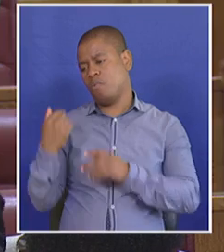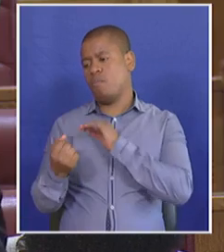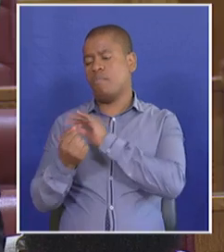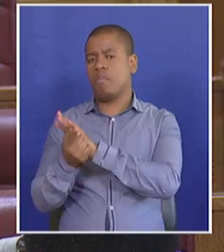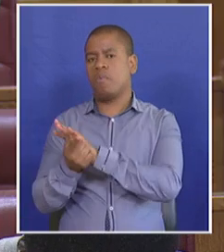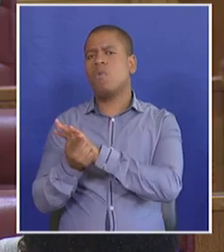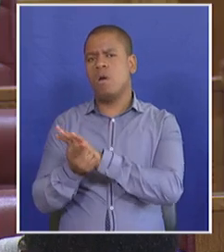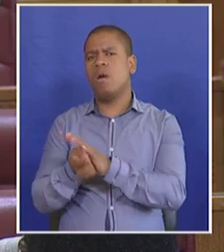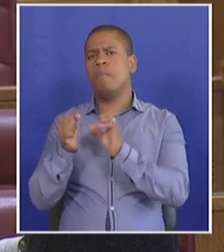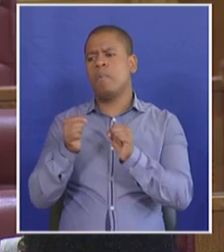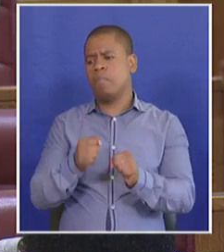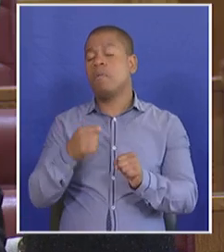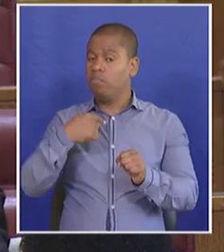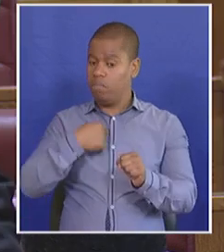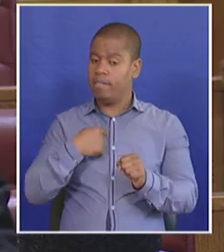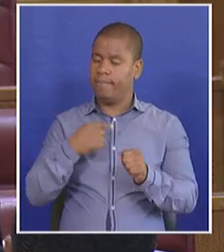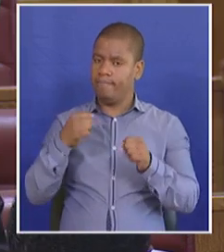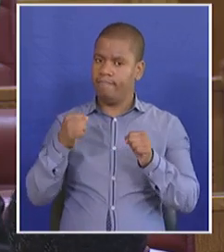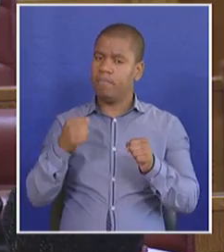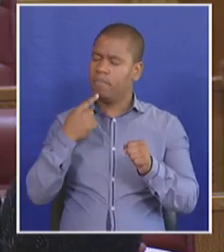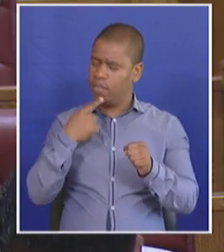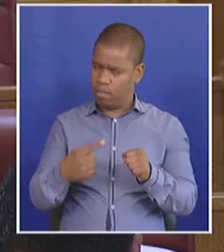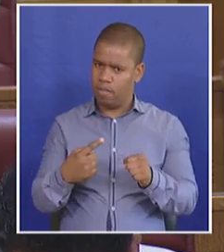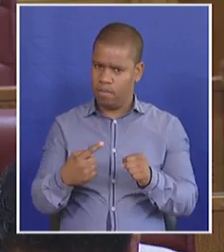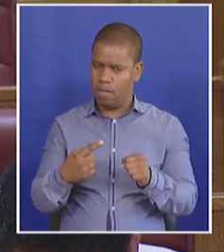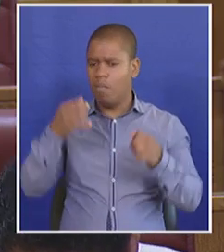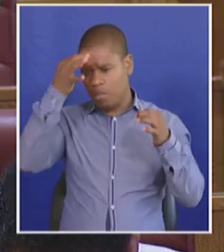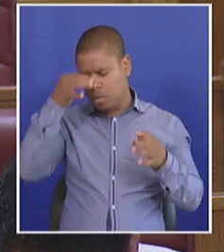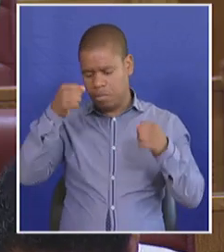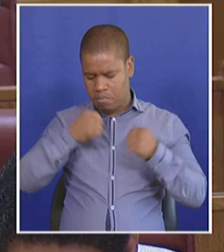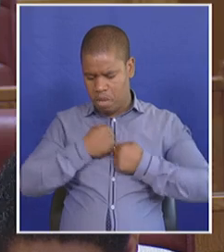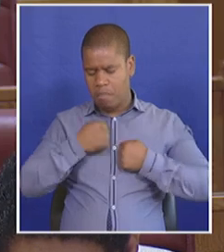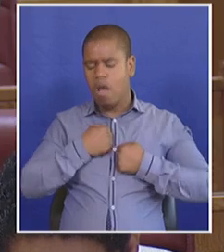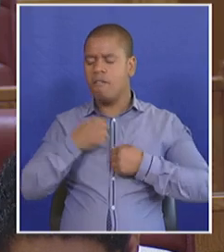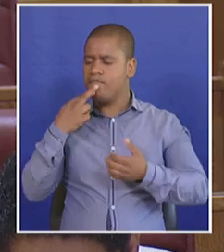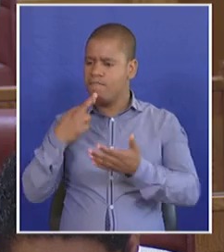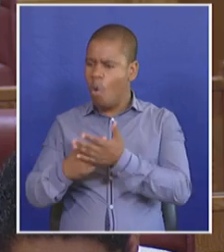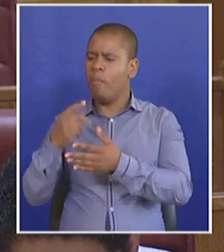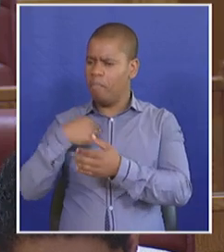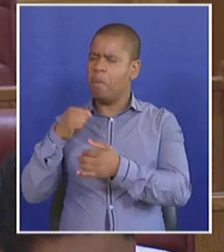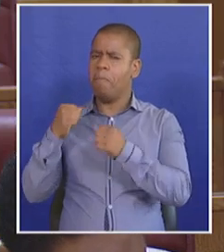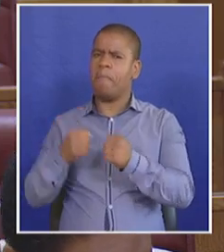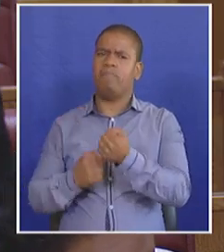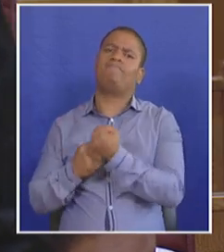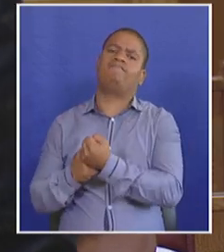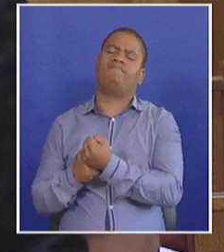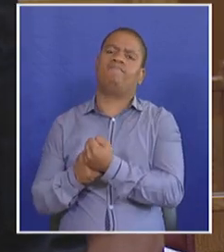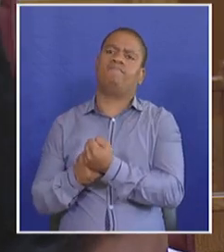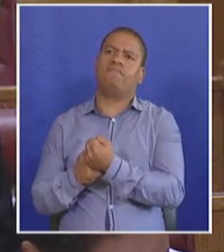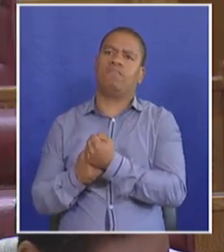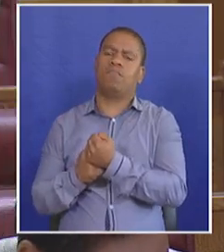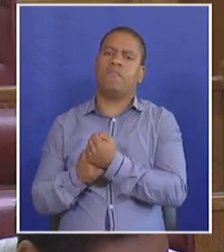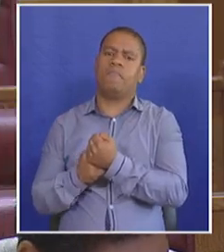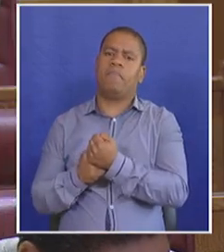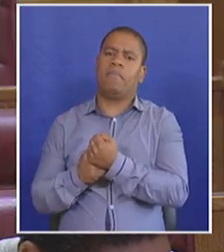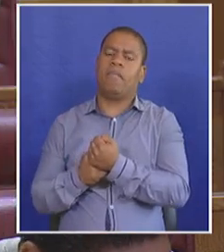I still stand by report? I firmly do so. I firmly stand by that report until there is a